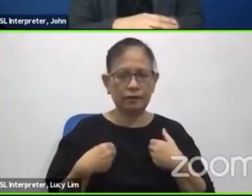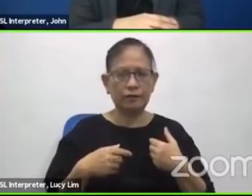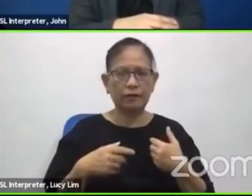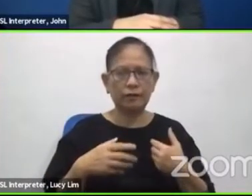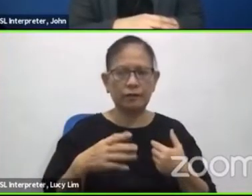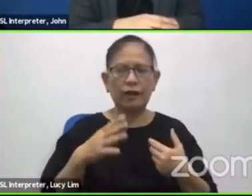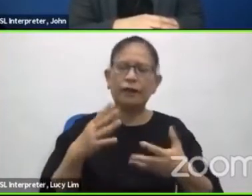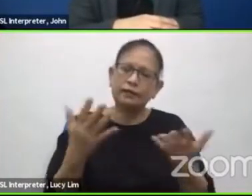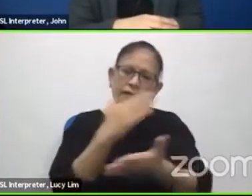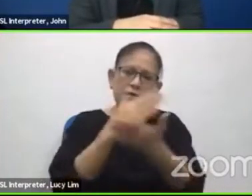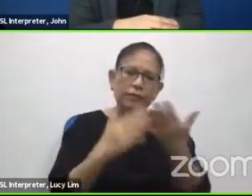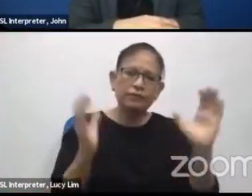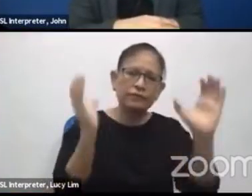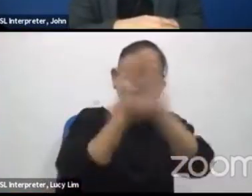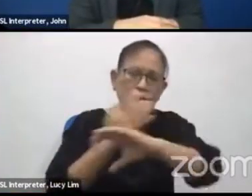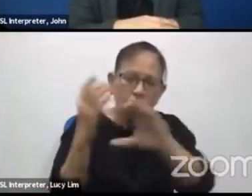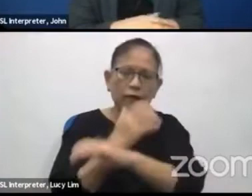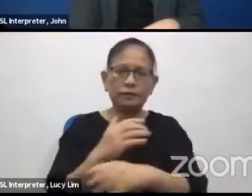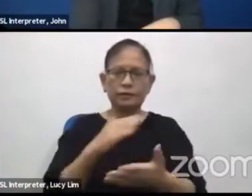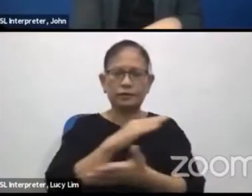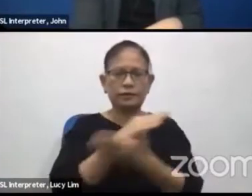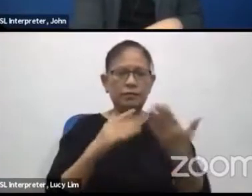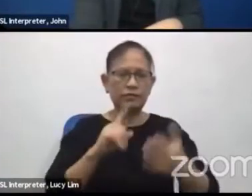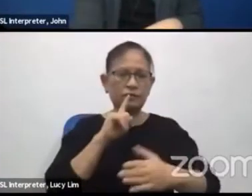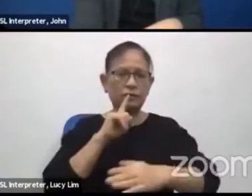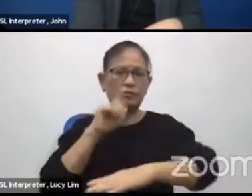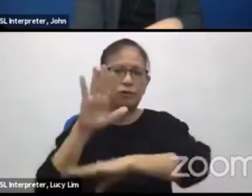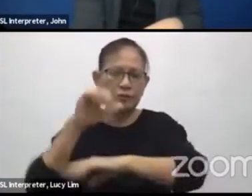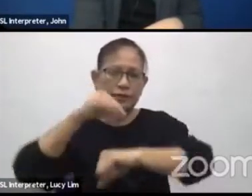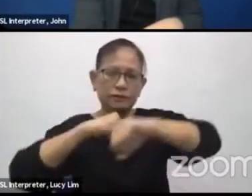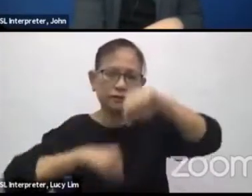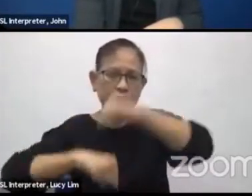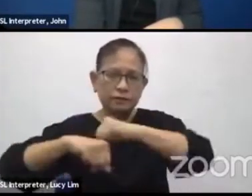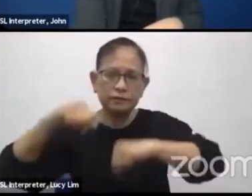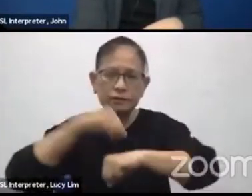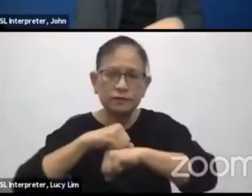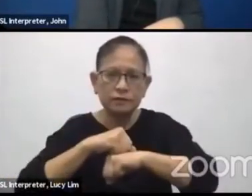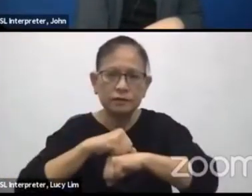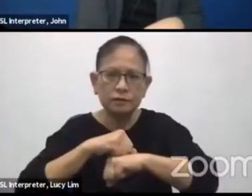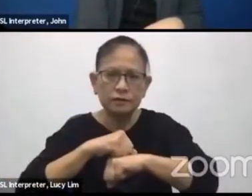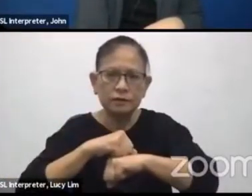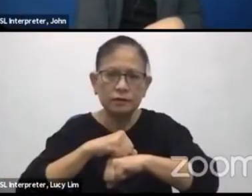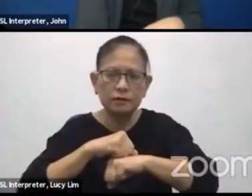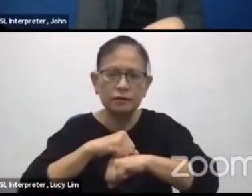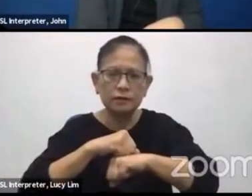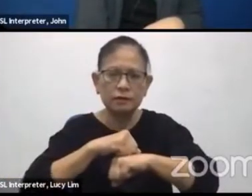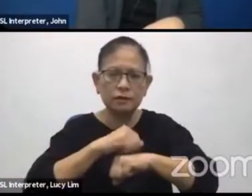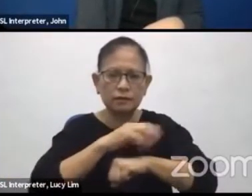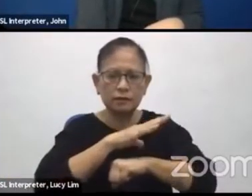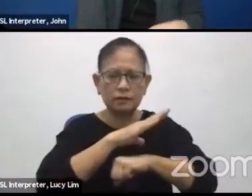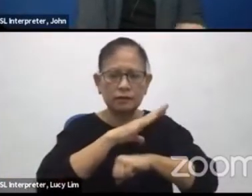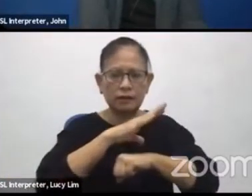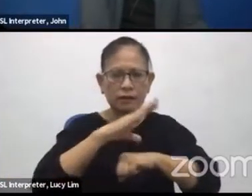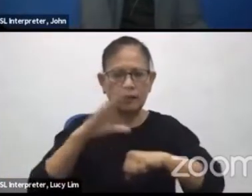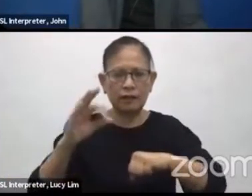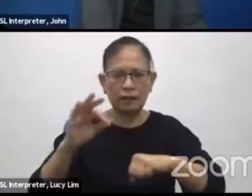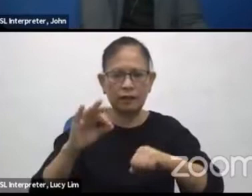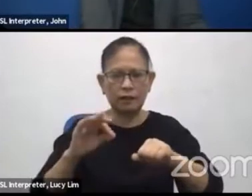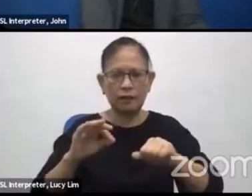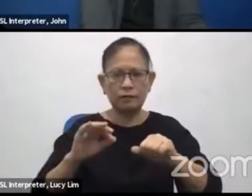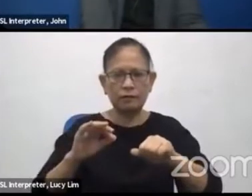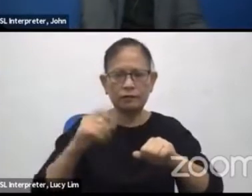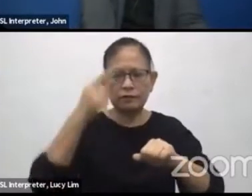and challenges to be tackled. You have open up an important chapter on the pre-existing GBV